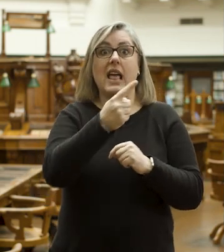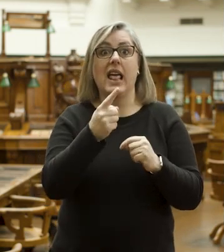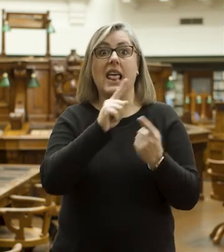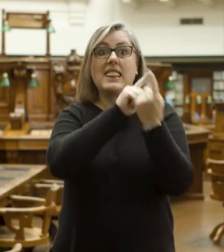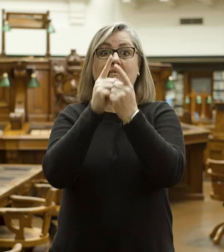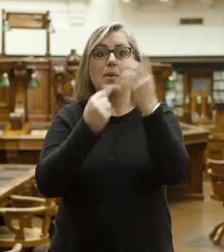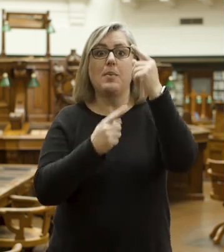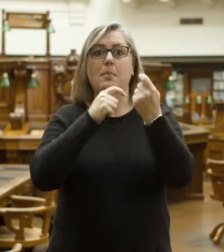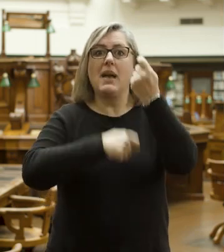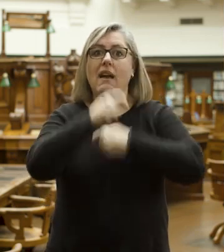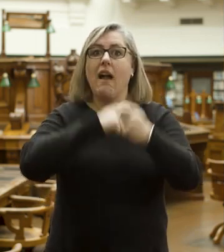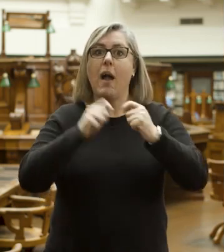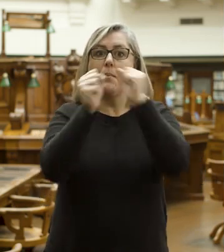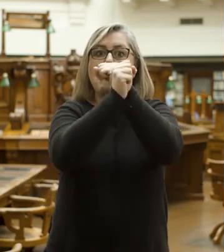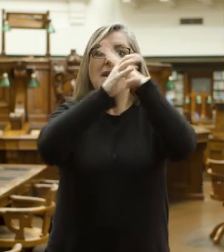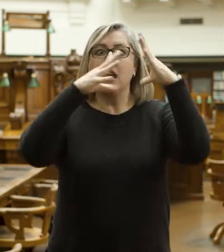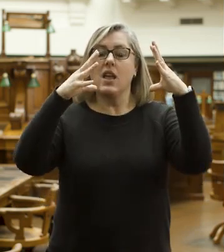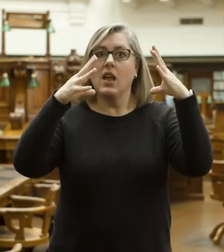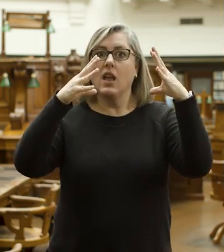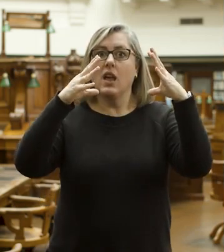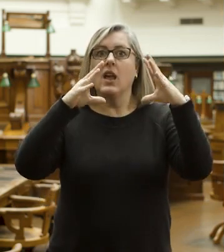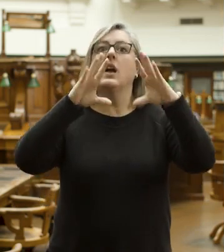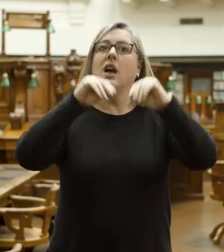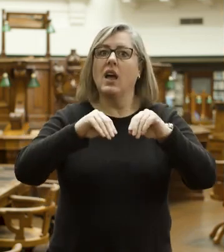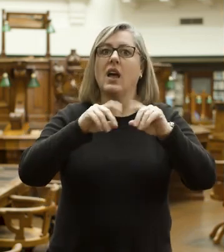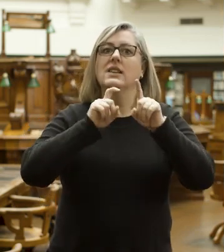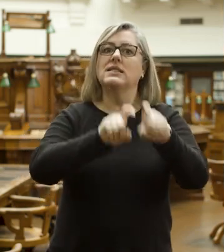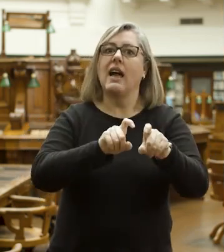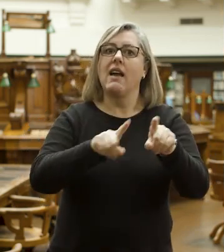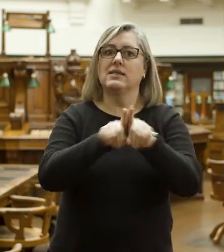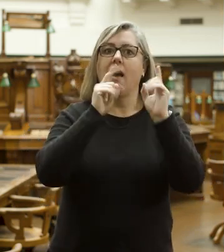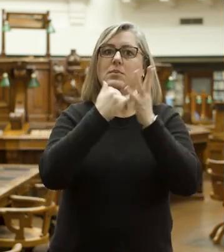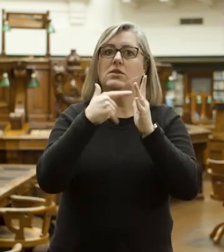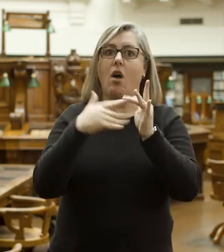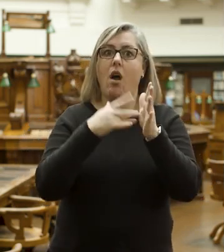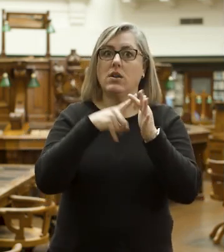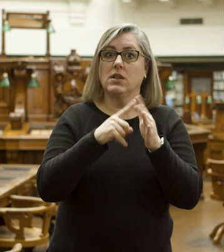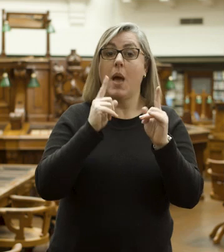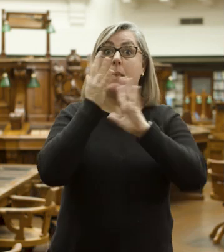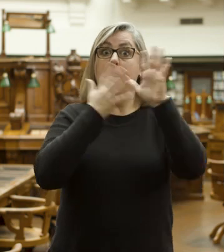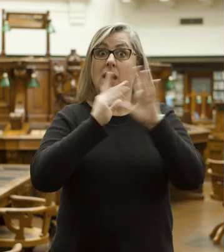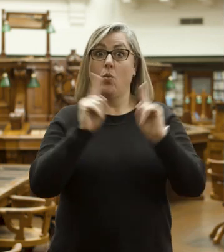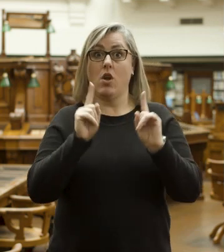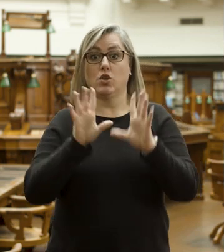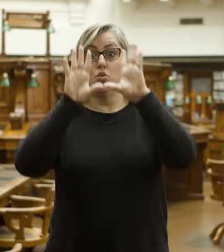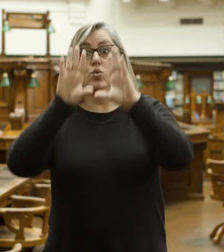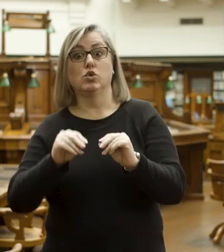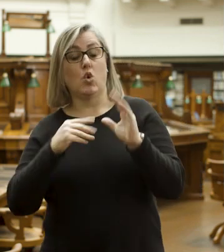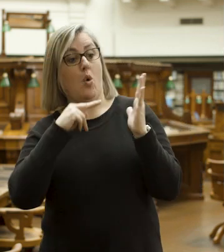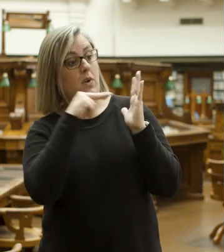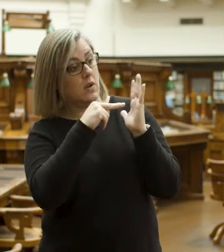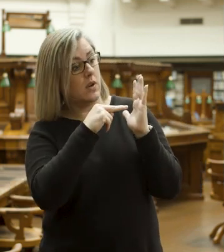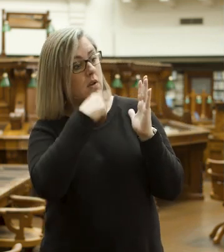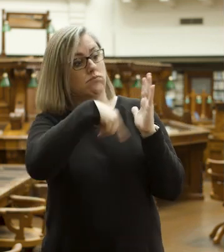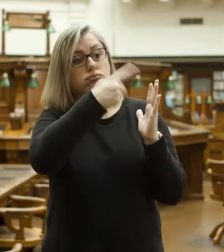same size. The problem is that when you stop looking at this and you look at your hand, it takes a few seconds for your